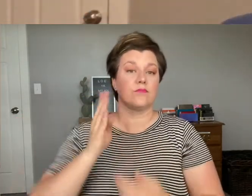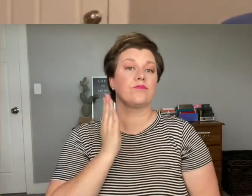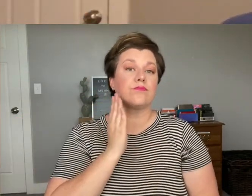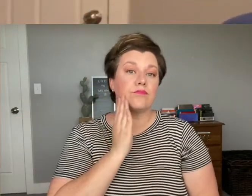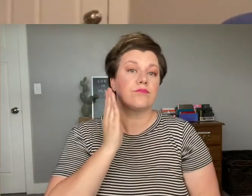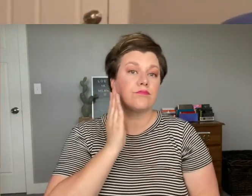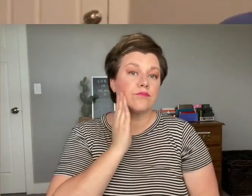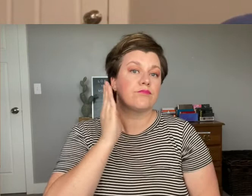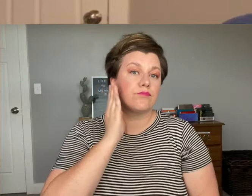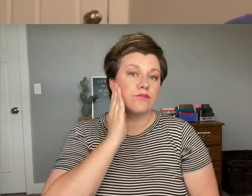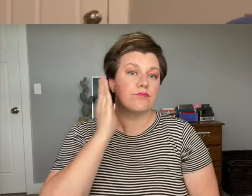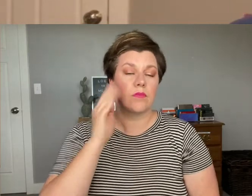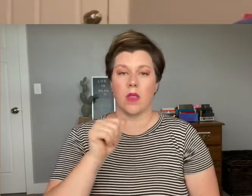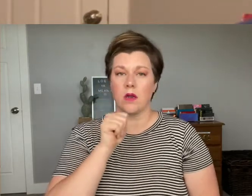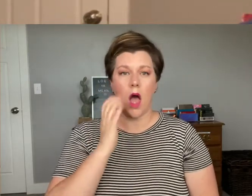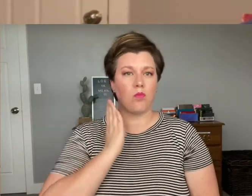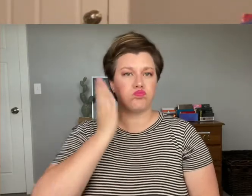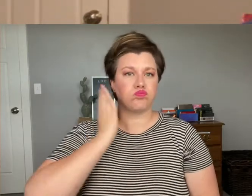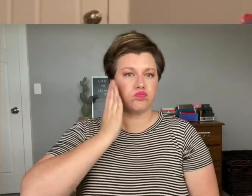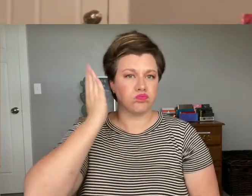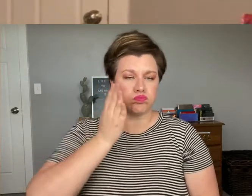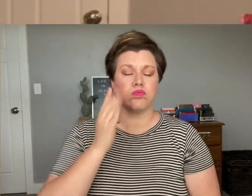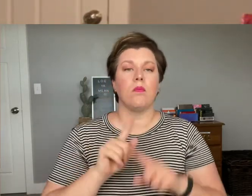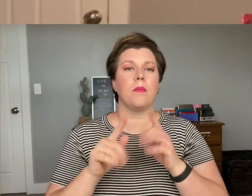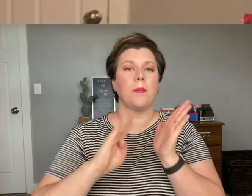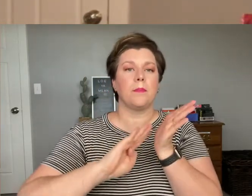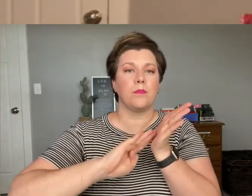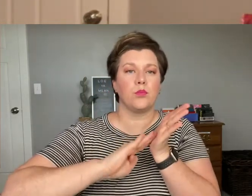go over the surface with just dabbing, light pressure.